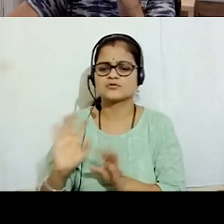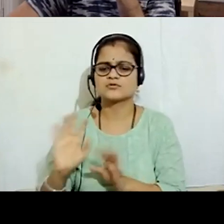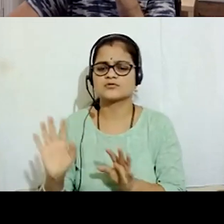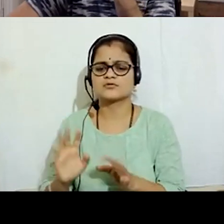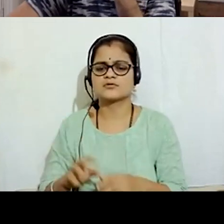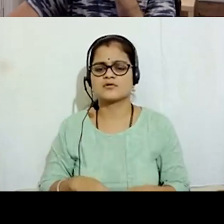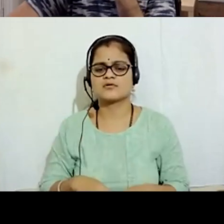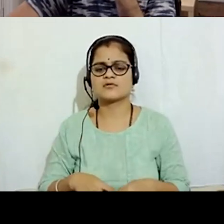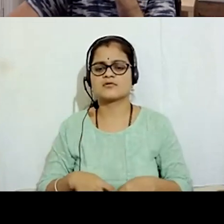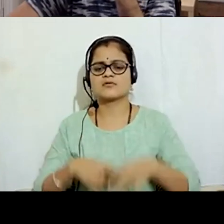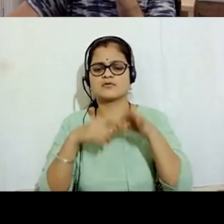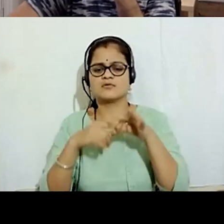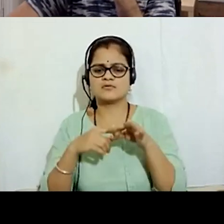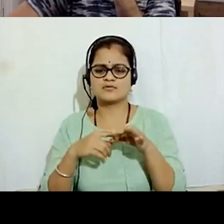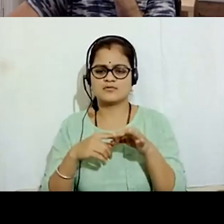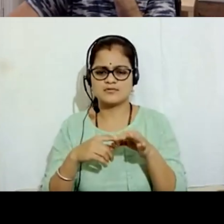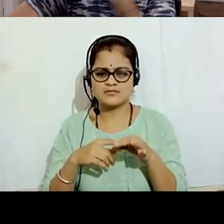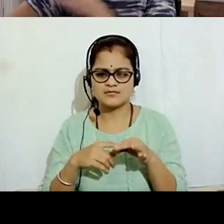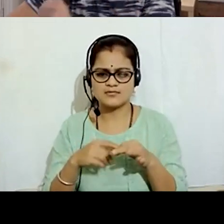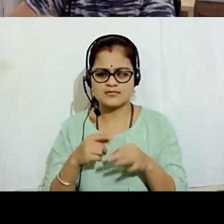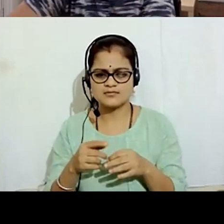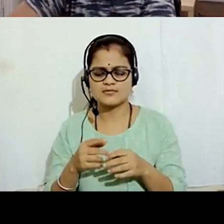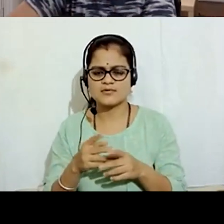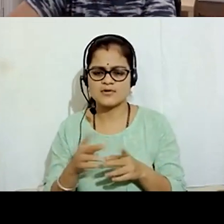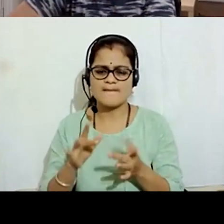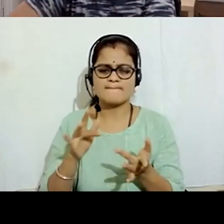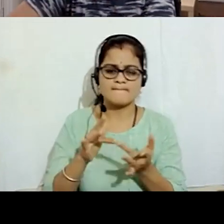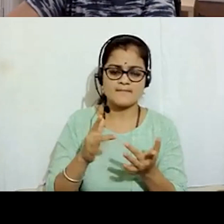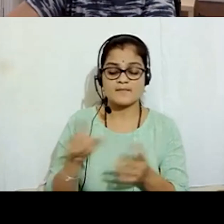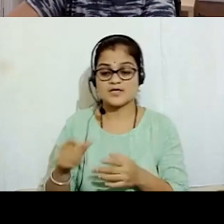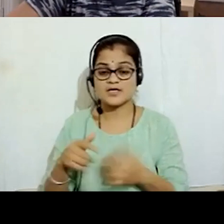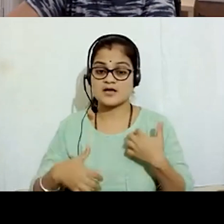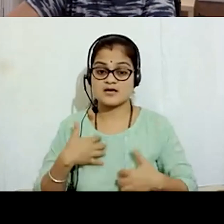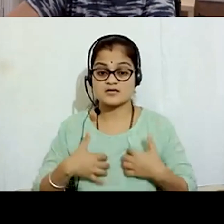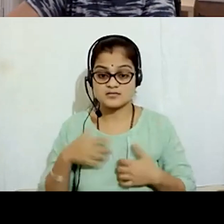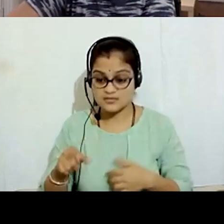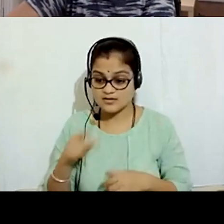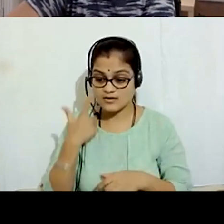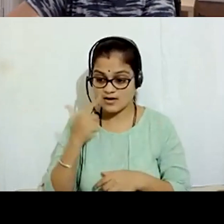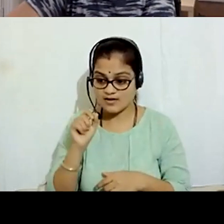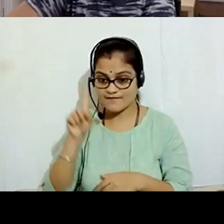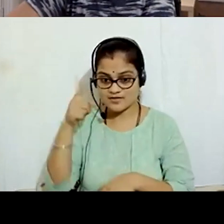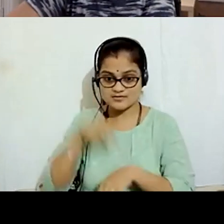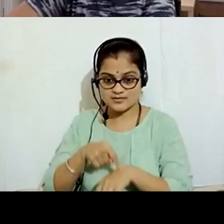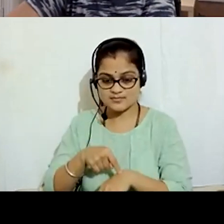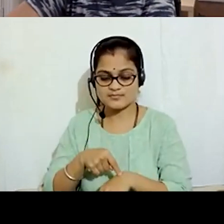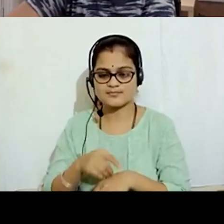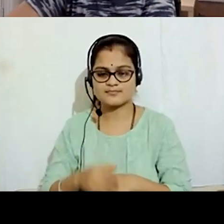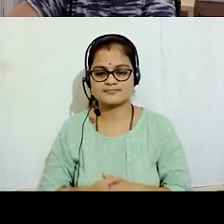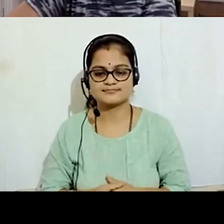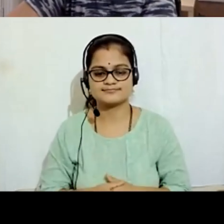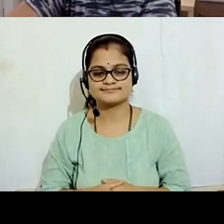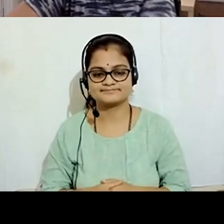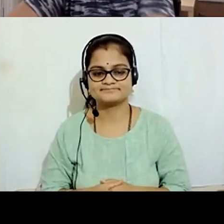like really lo-fi and mid heavy, but it was interesting. Just this is the first time I'm trying it out, so Really